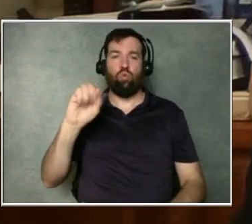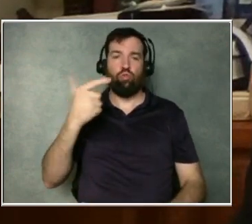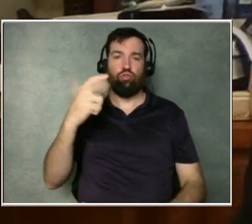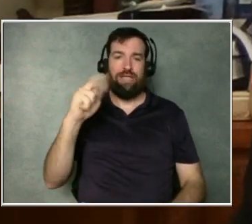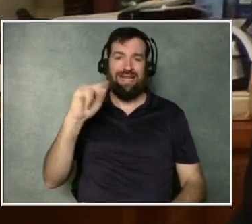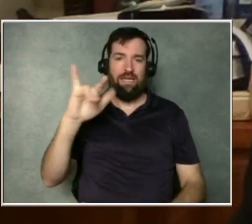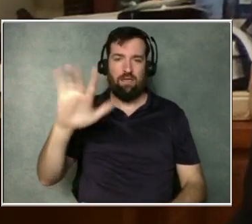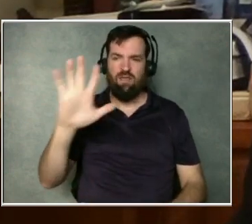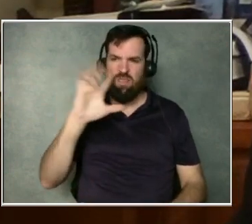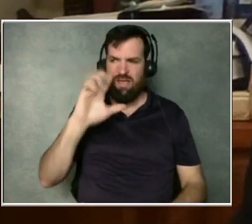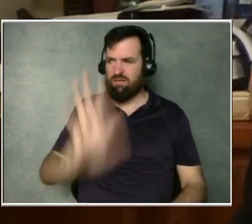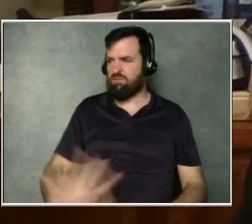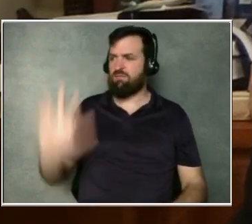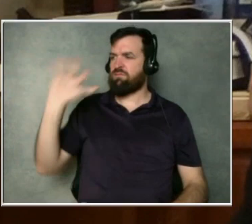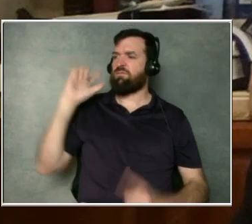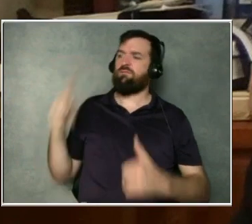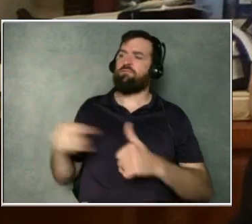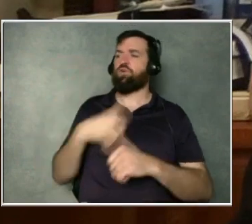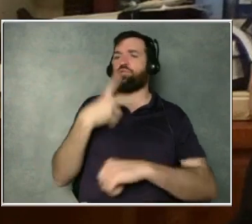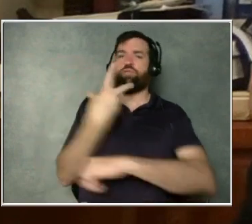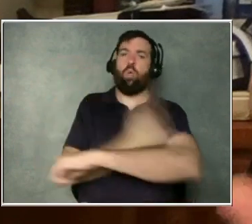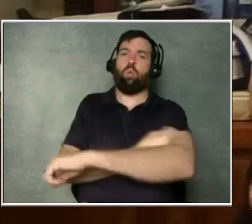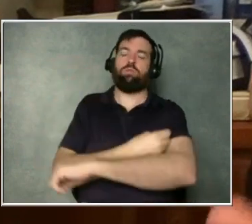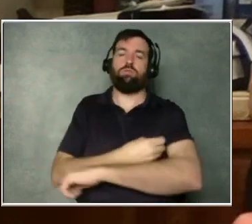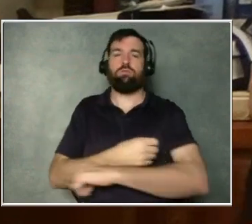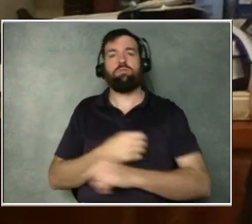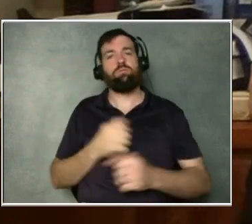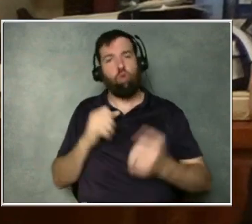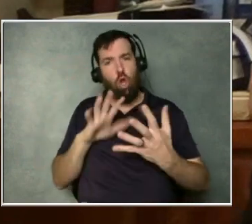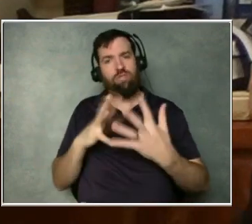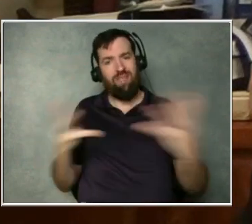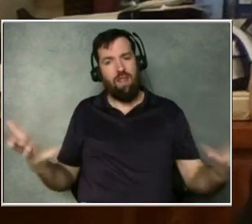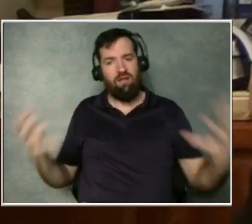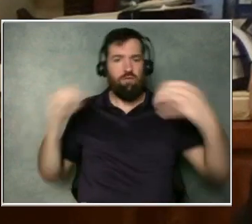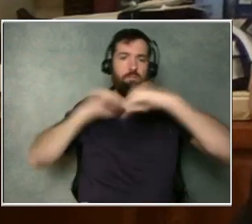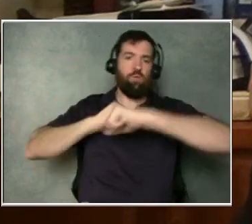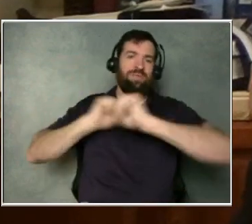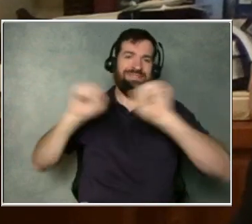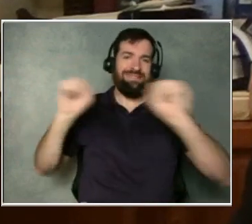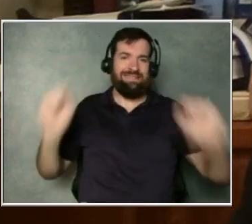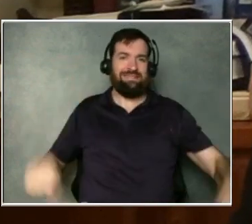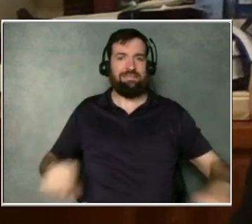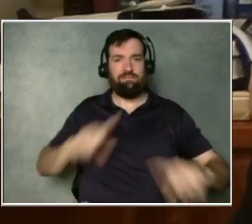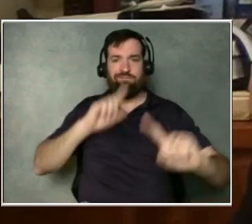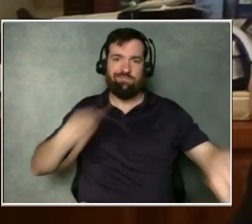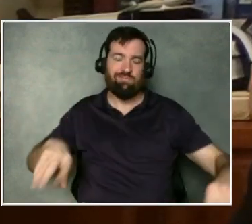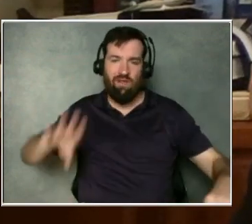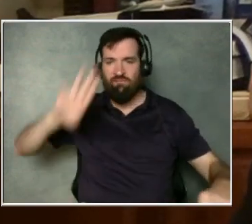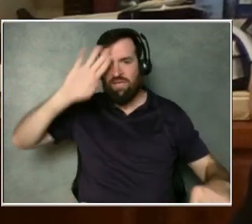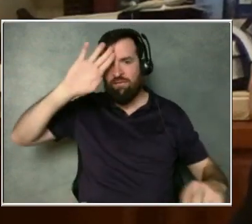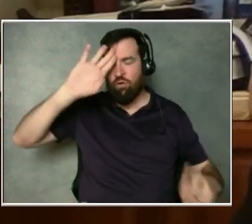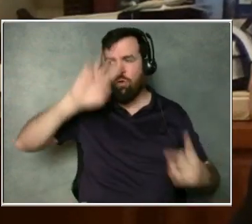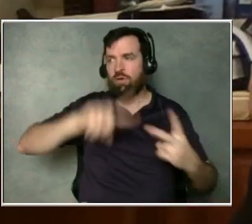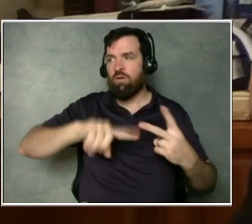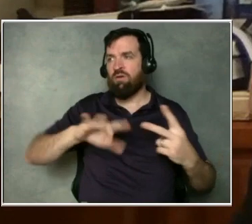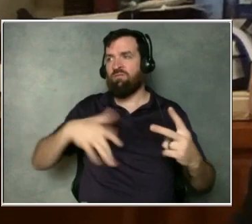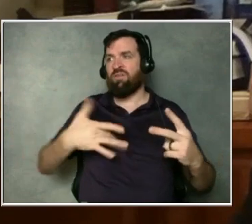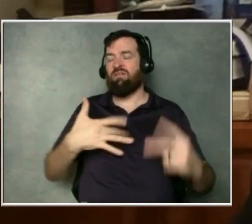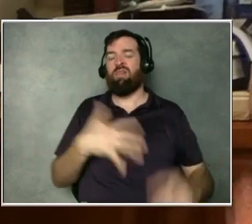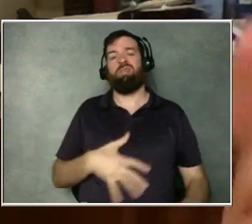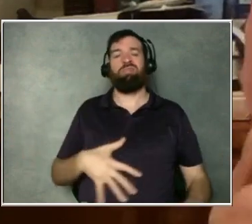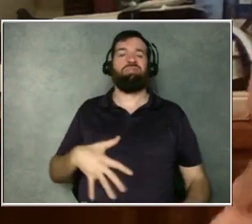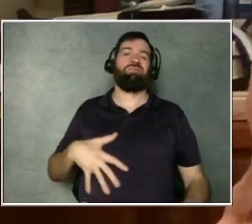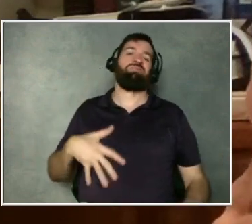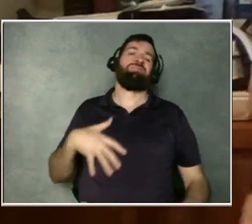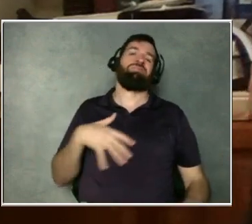dose. It causes a lot of immune reactivity. So people had fevers, they felt poorly, felt like